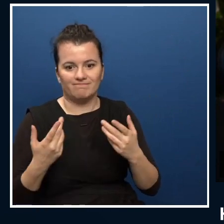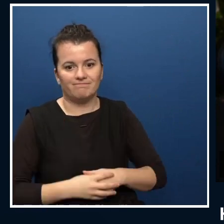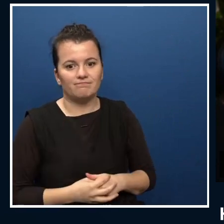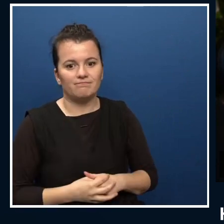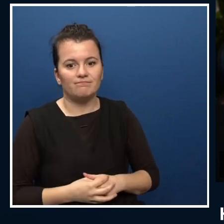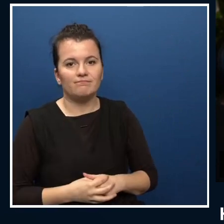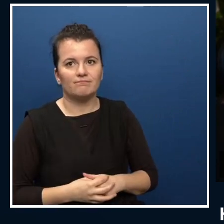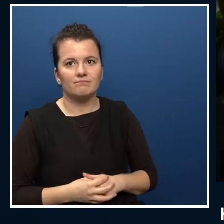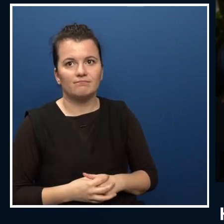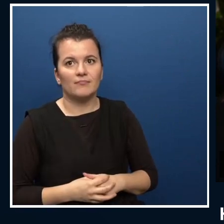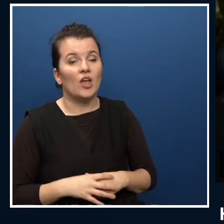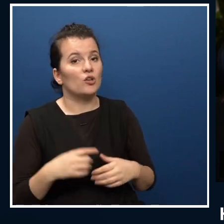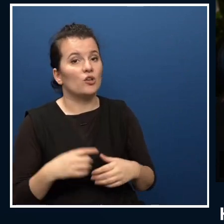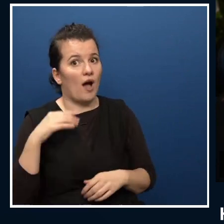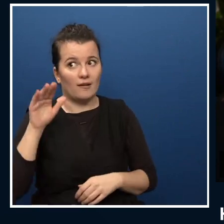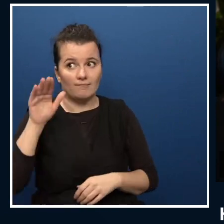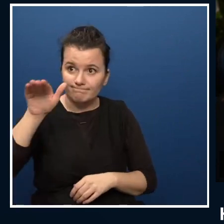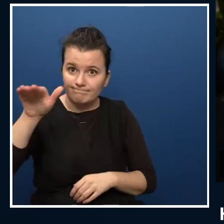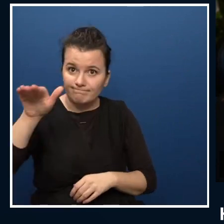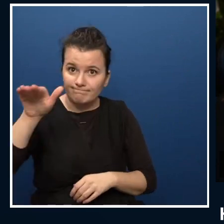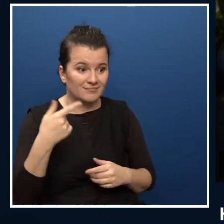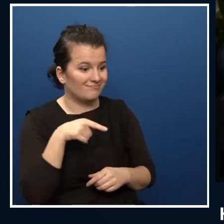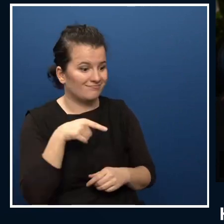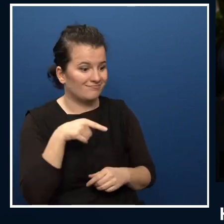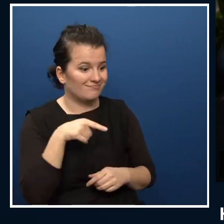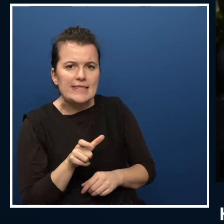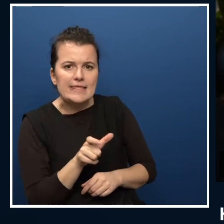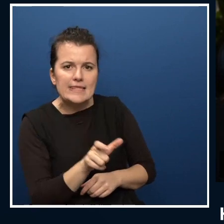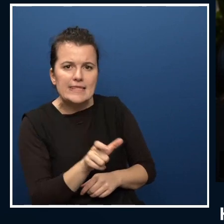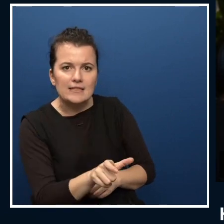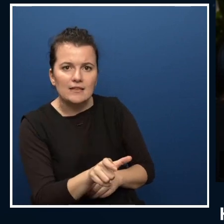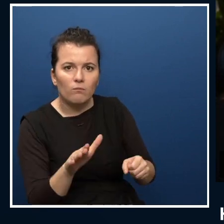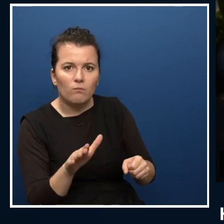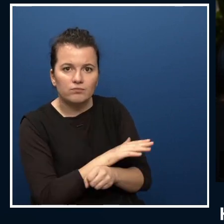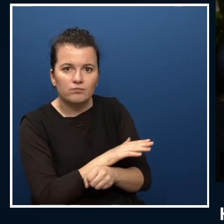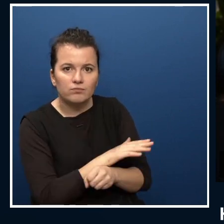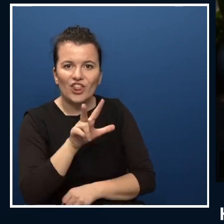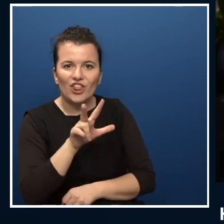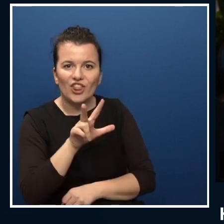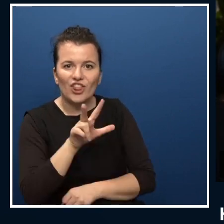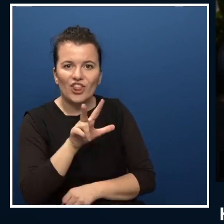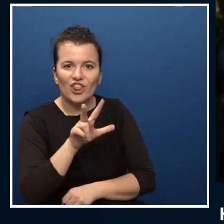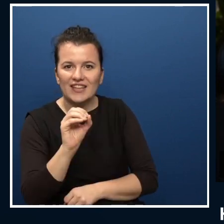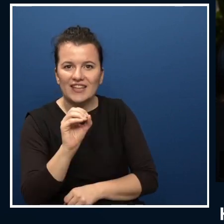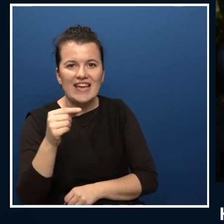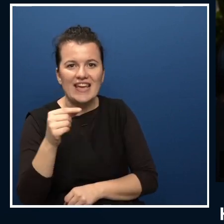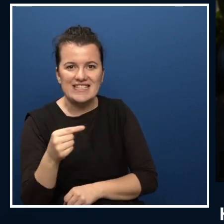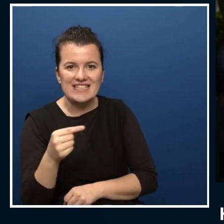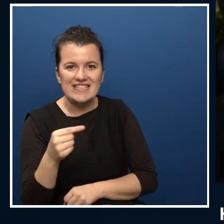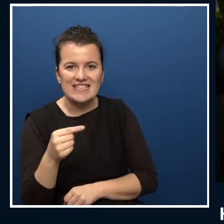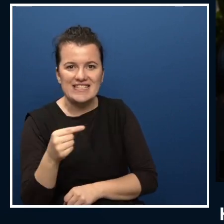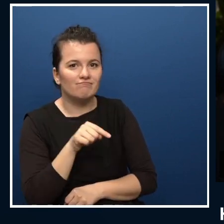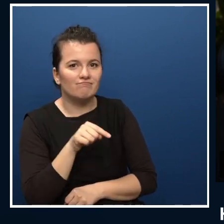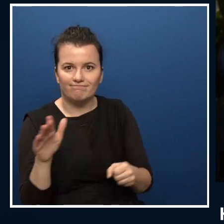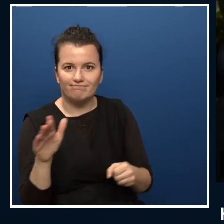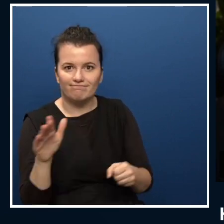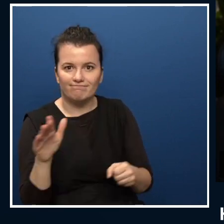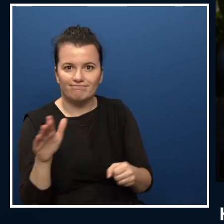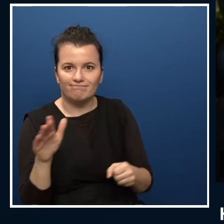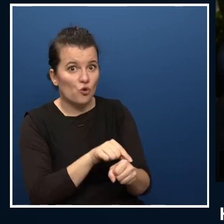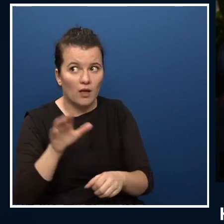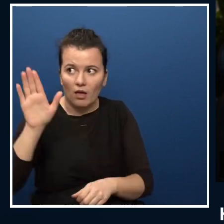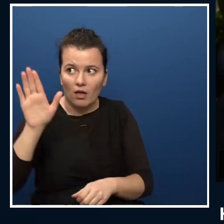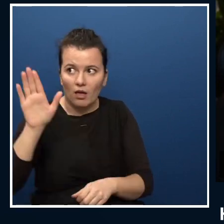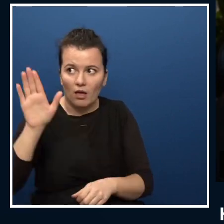a 30 gig disk, only 30 gigs. And I had no space, and my blog was going down every few weeks because